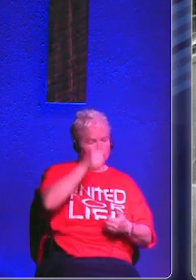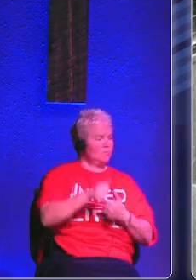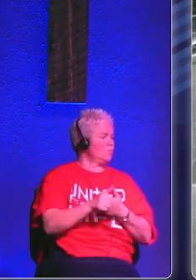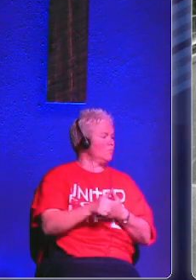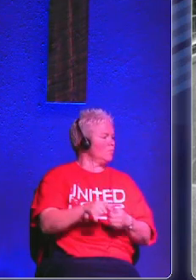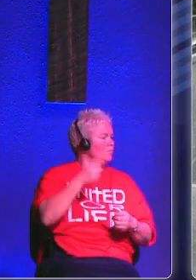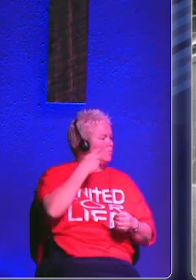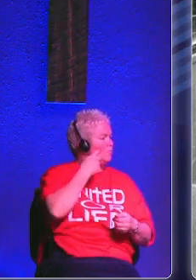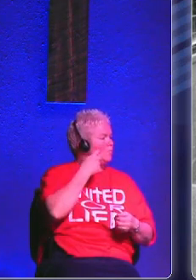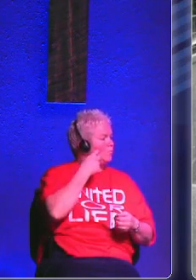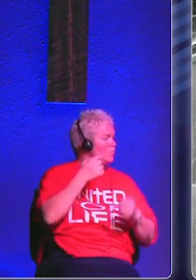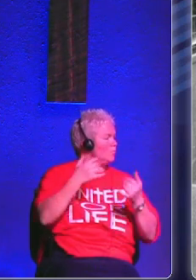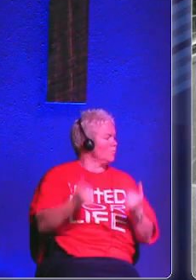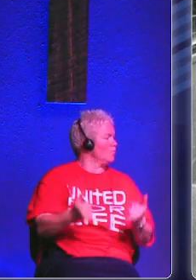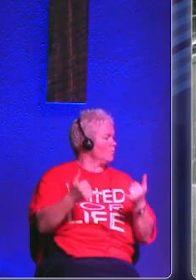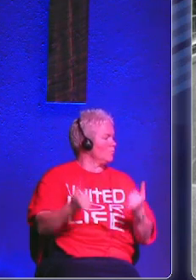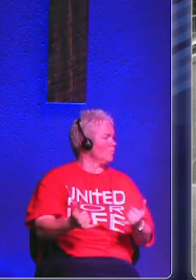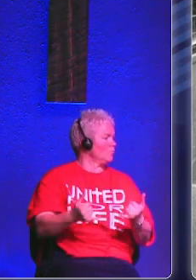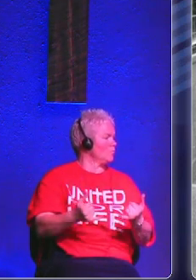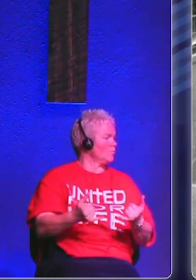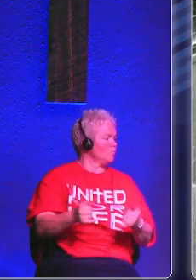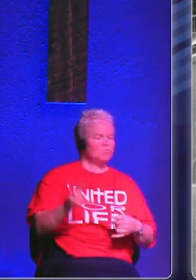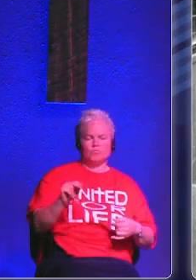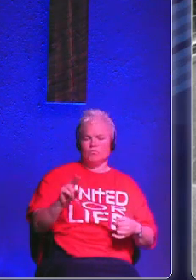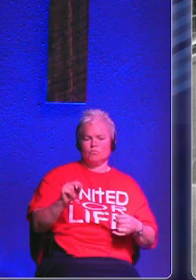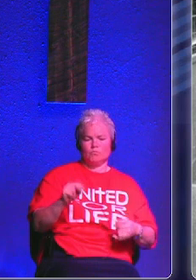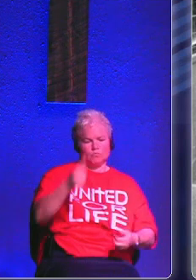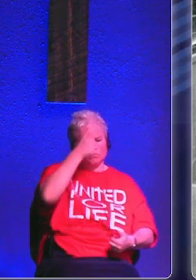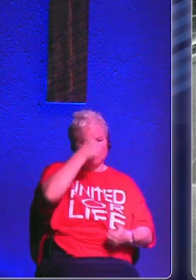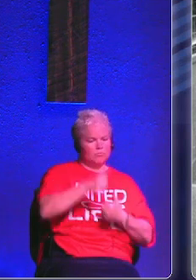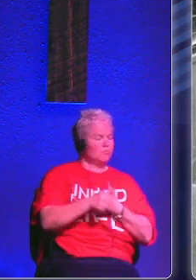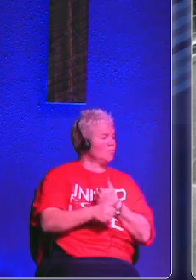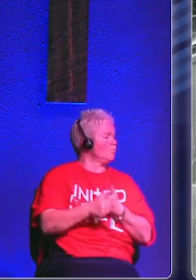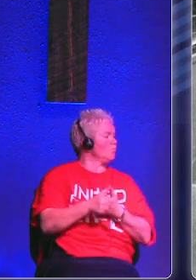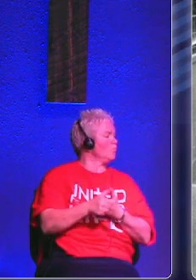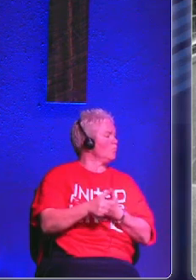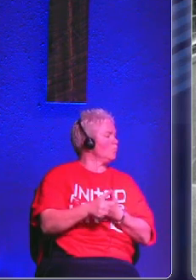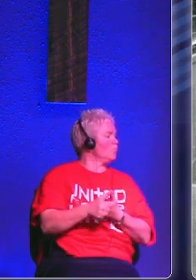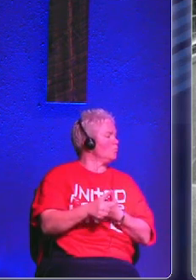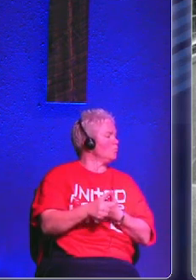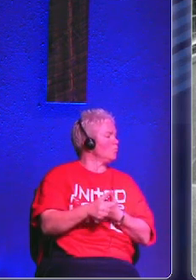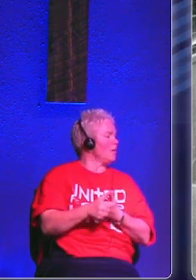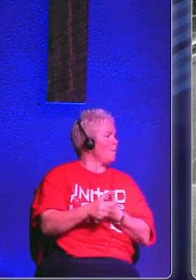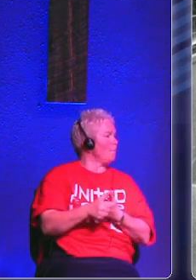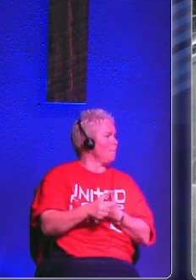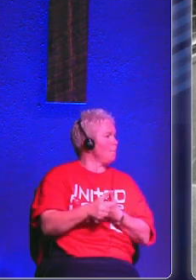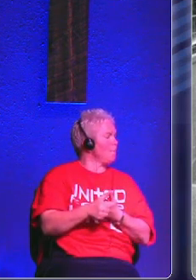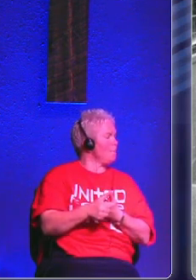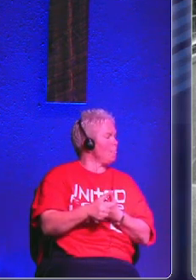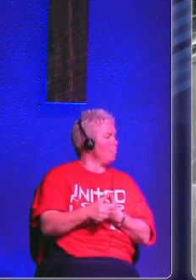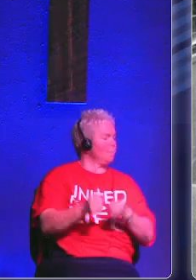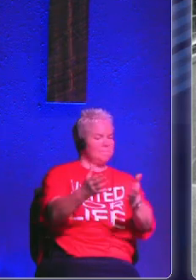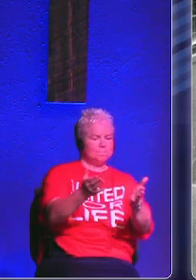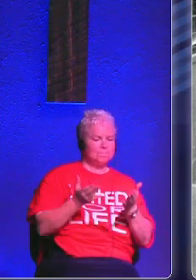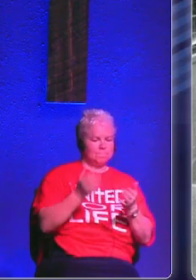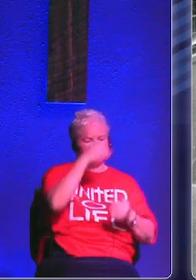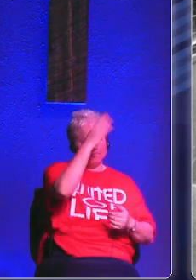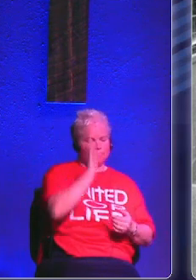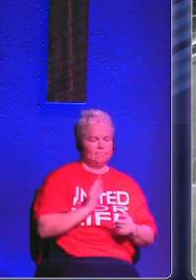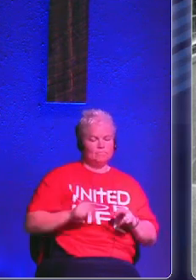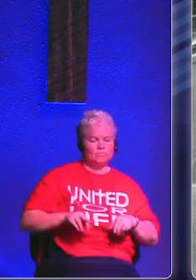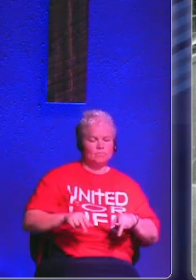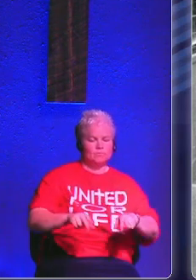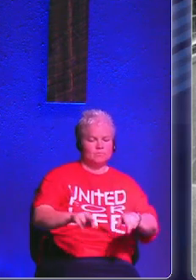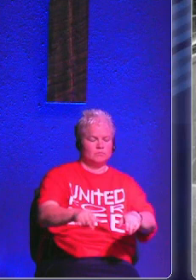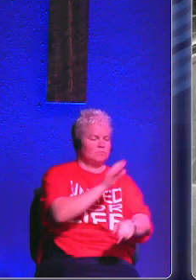remember more than just this today. But if you don't remember anything else, please remember this statement. To receive from God